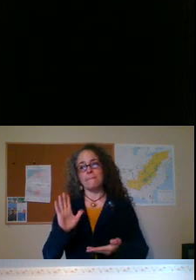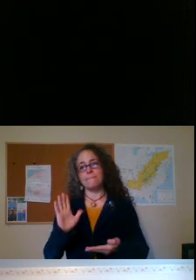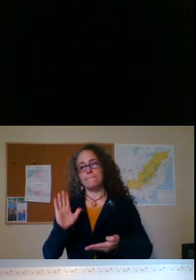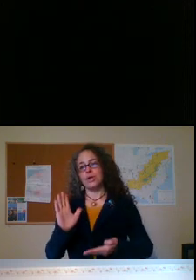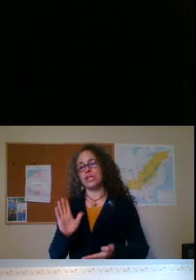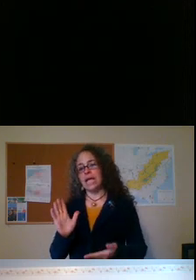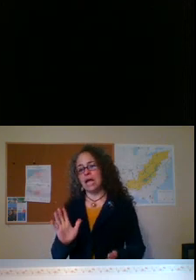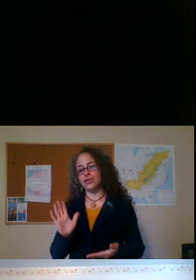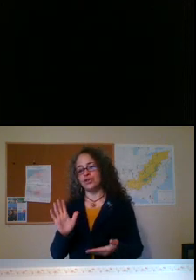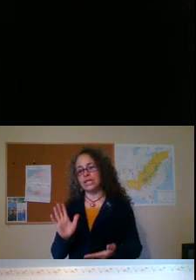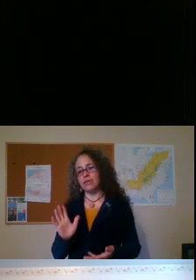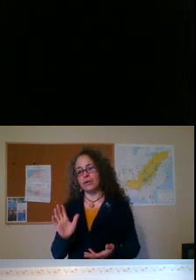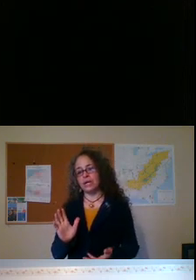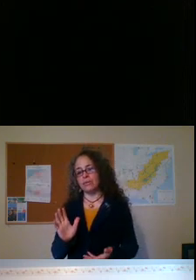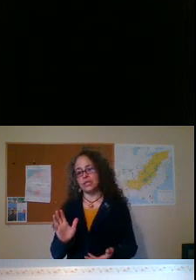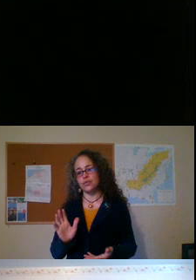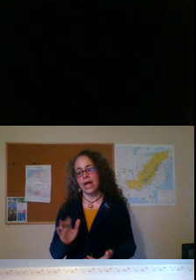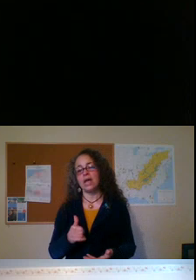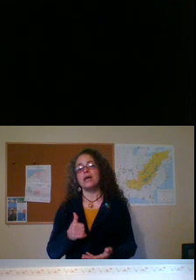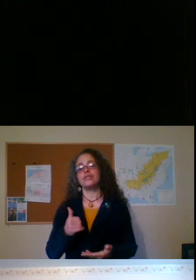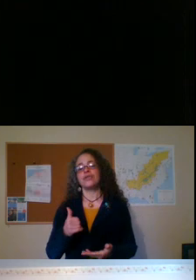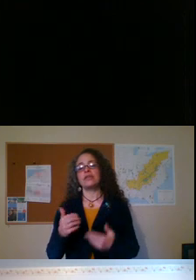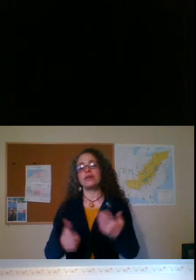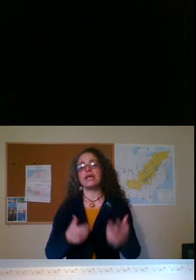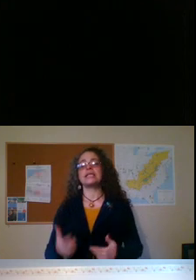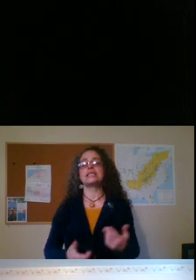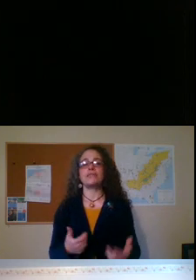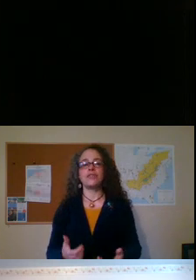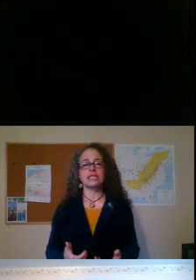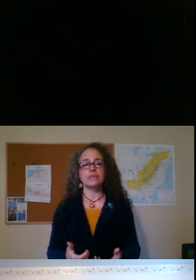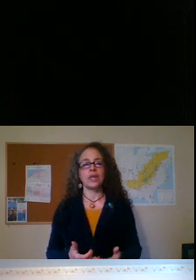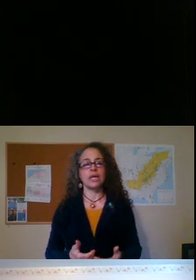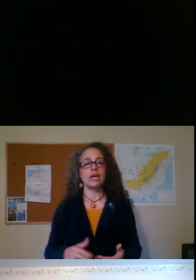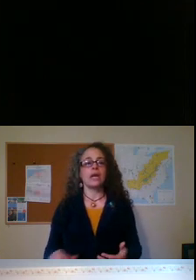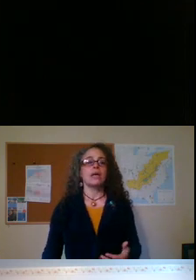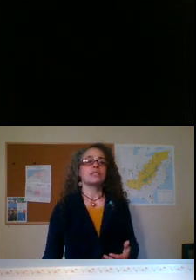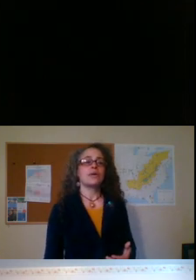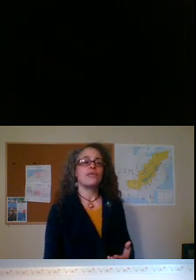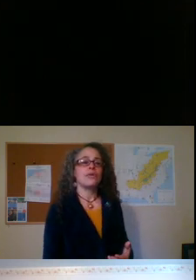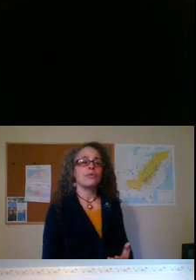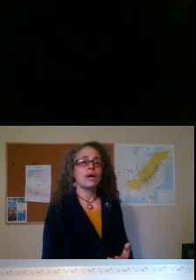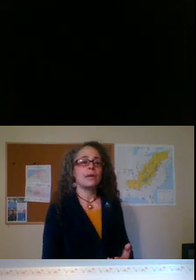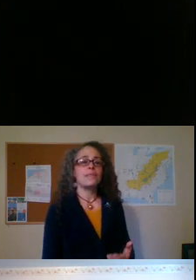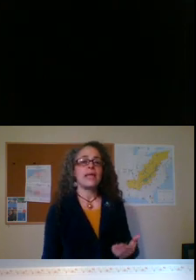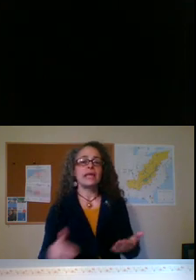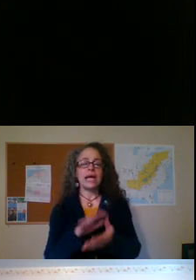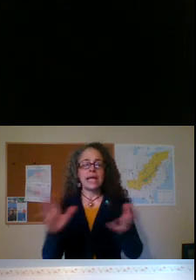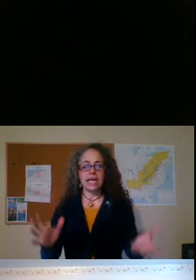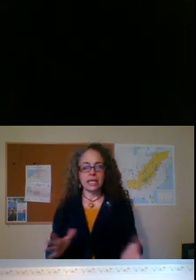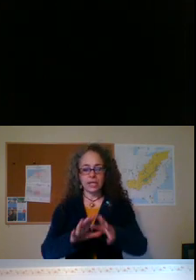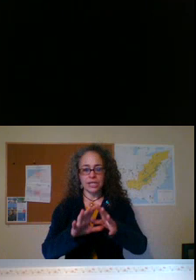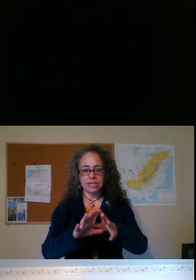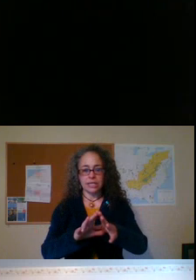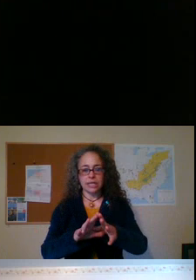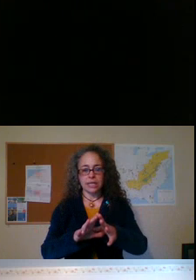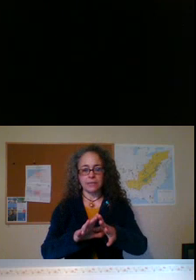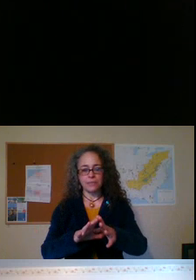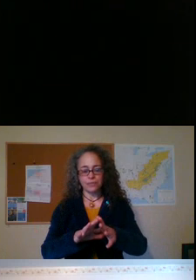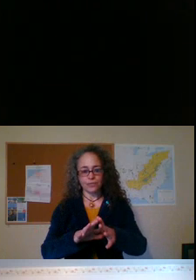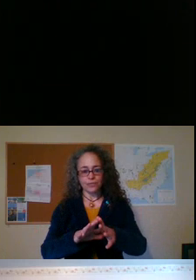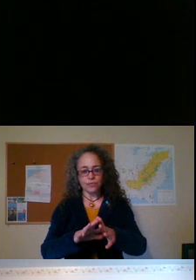purposely put the calendar together in this way so that there is some flexibility. So if you, again,